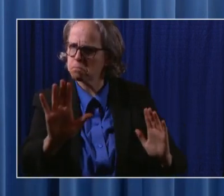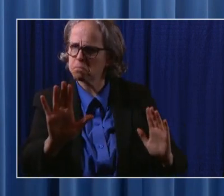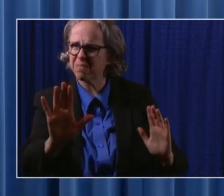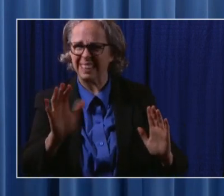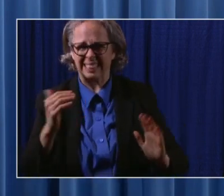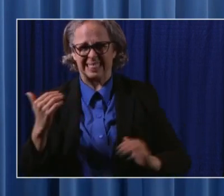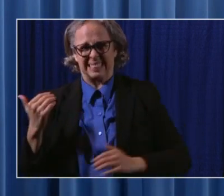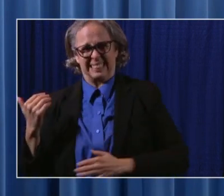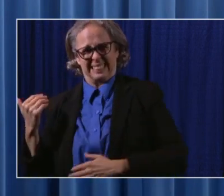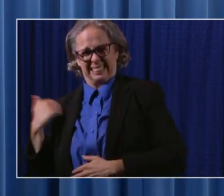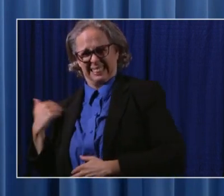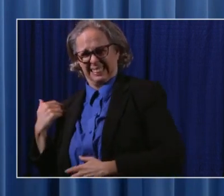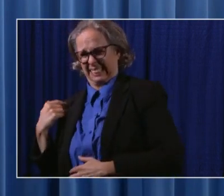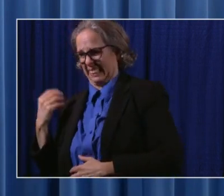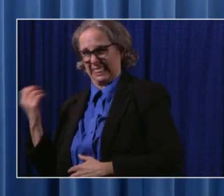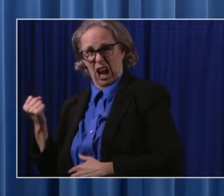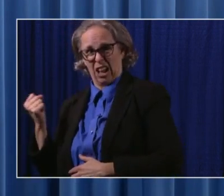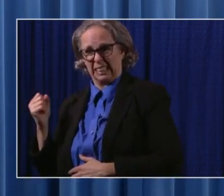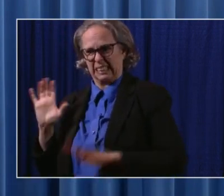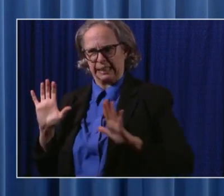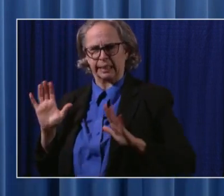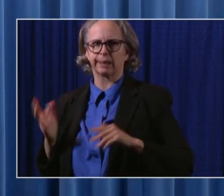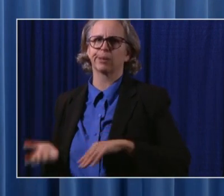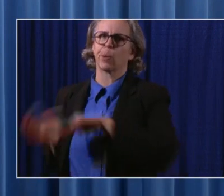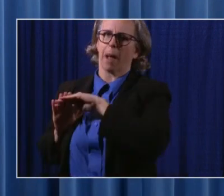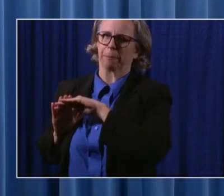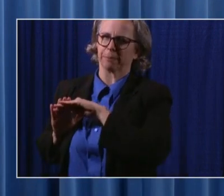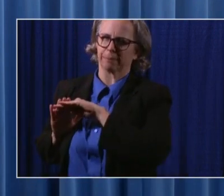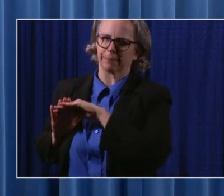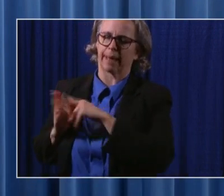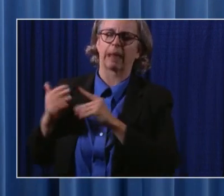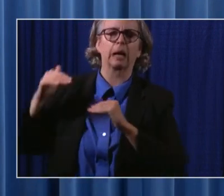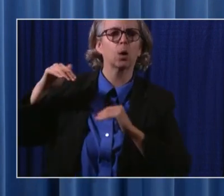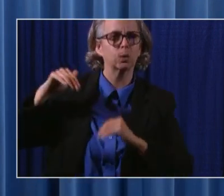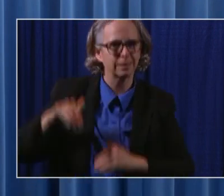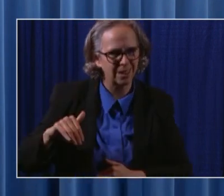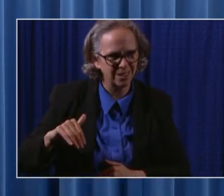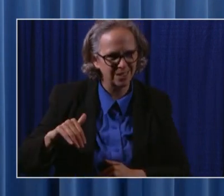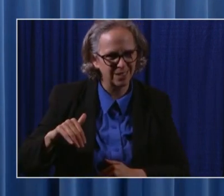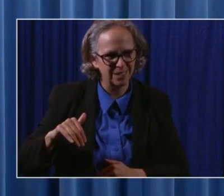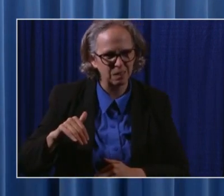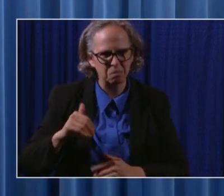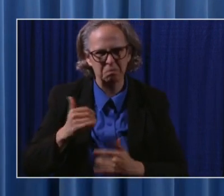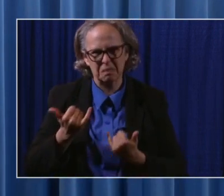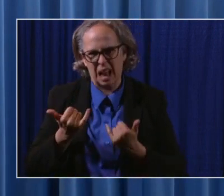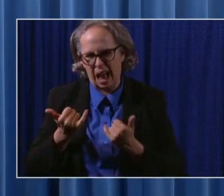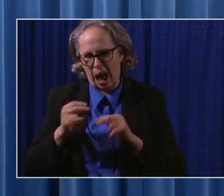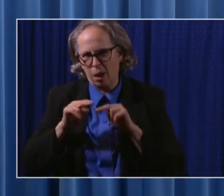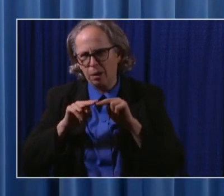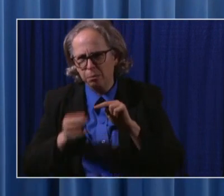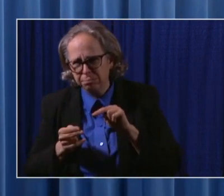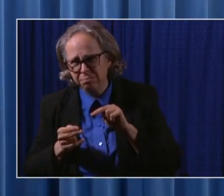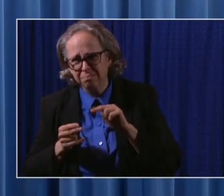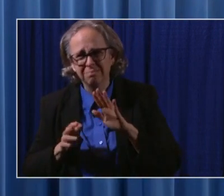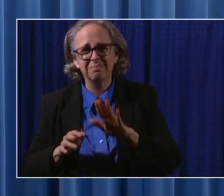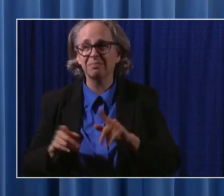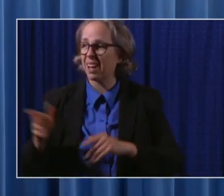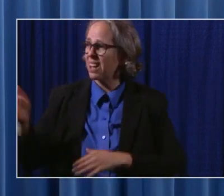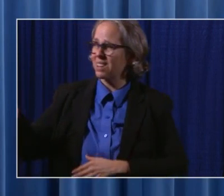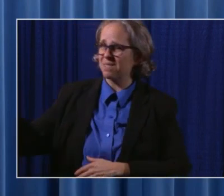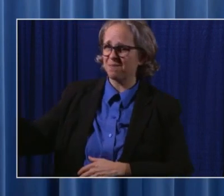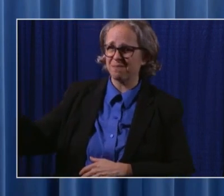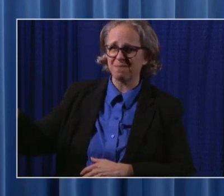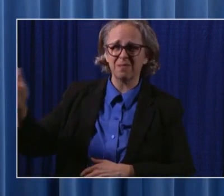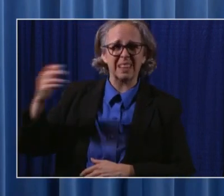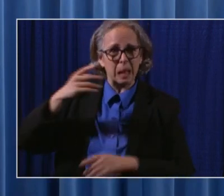Sunday, back down again a little bit. But this early warning one that we have up here is